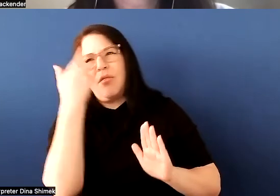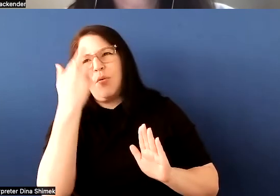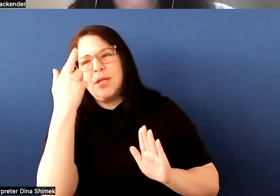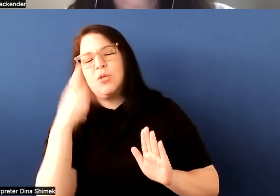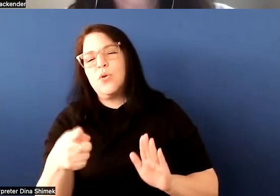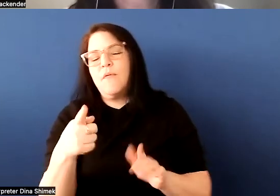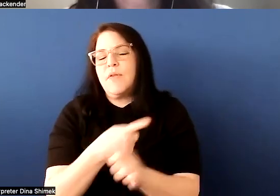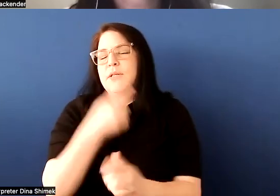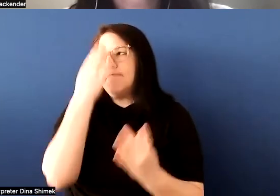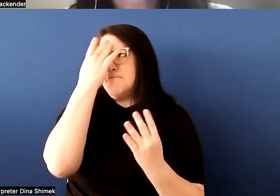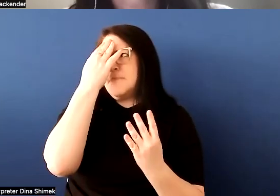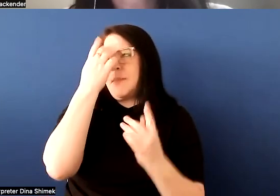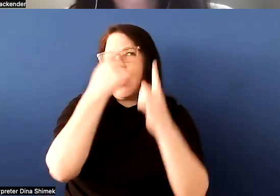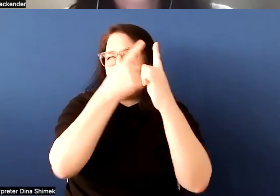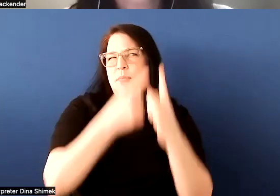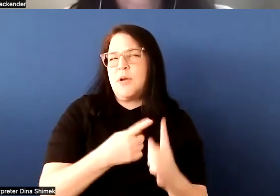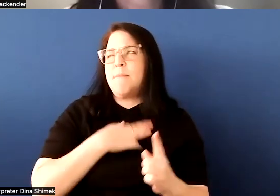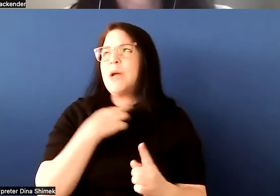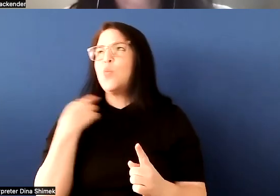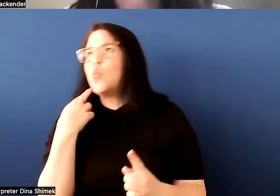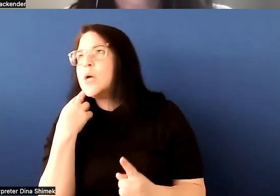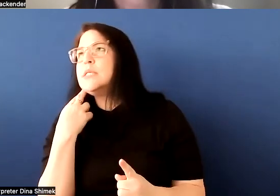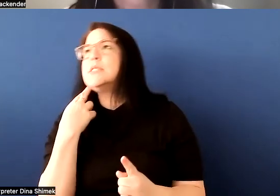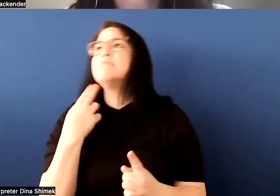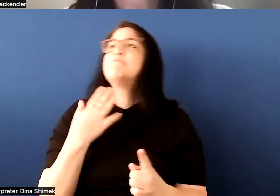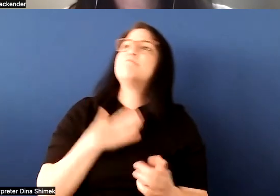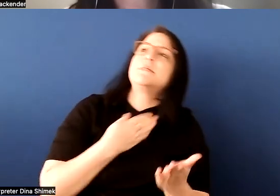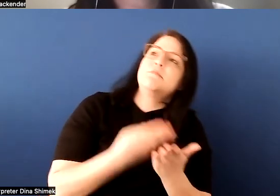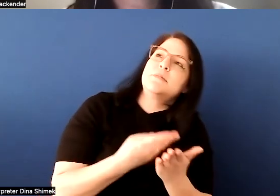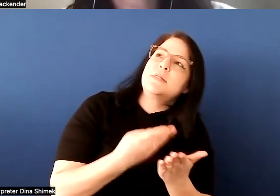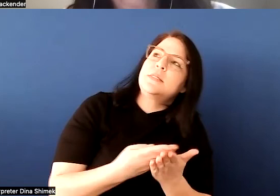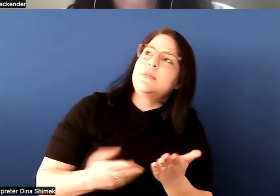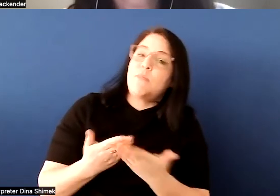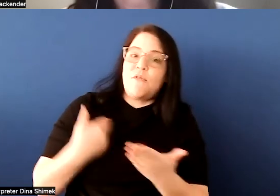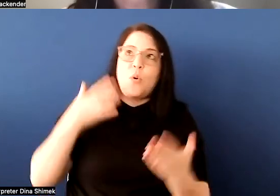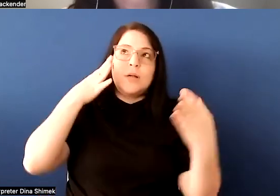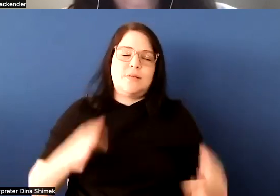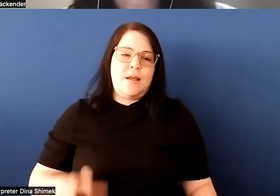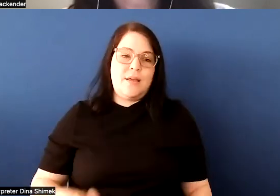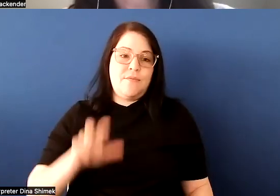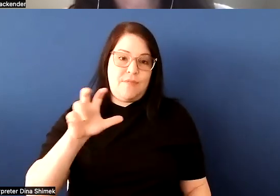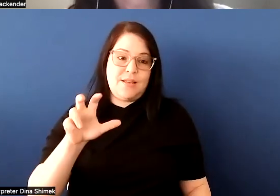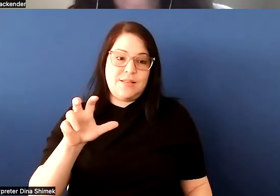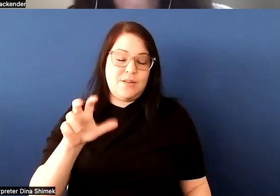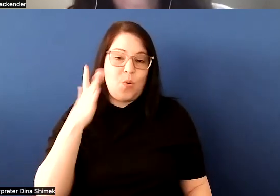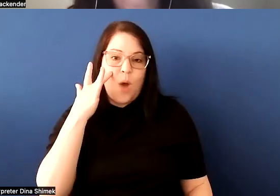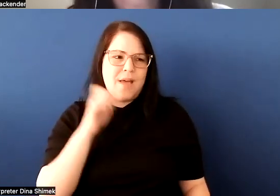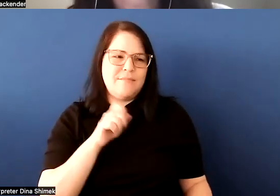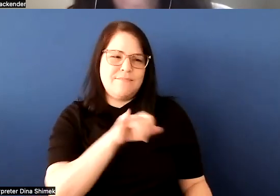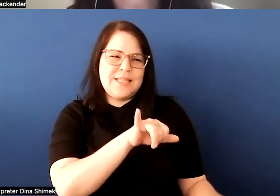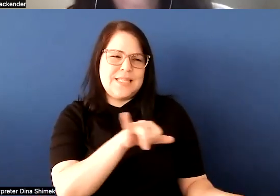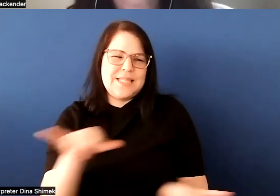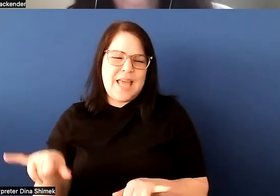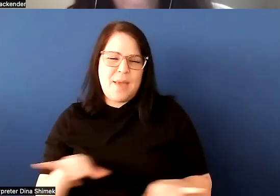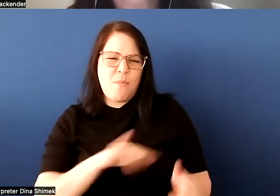carefully consider your objectives, your risks, your charges and expenses before investing, because as with any investment, it is possible to lose